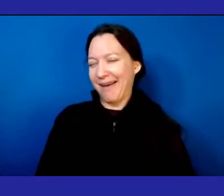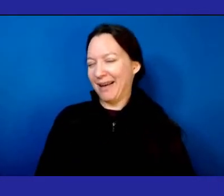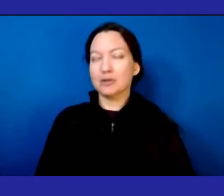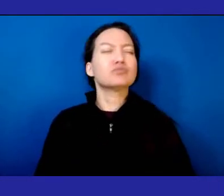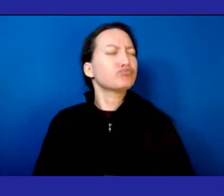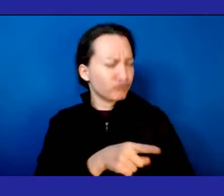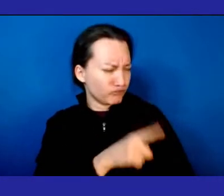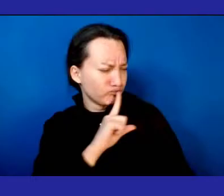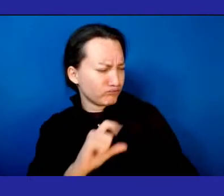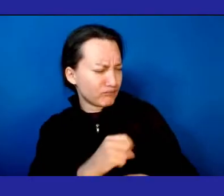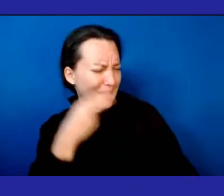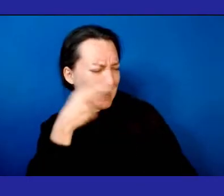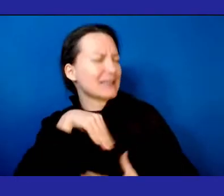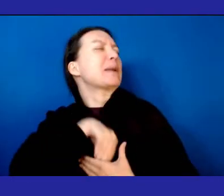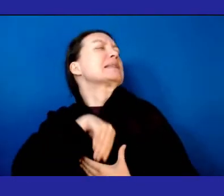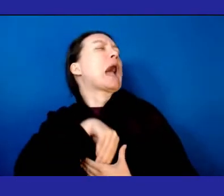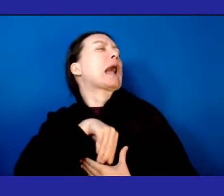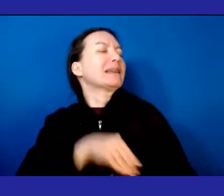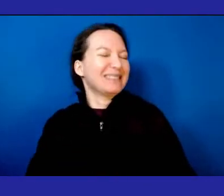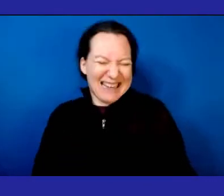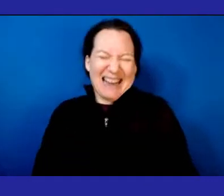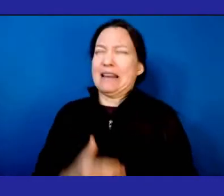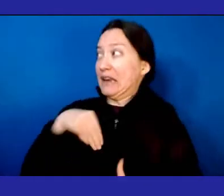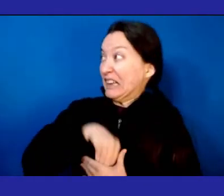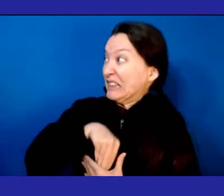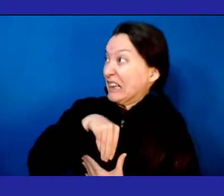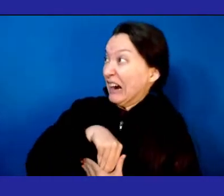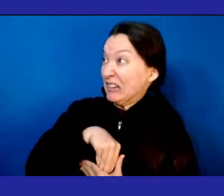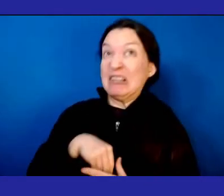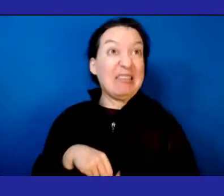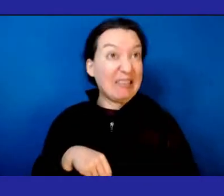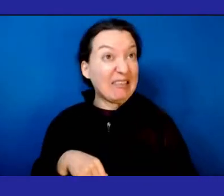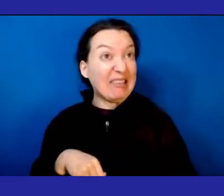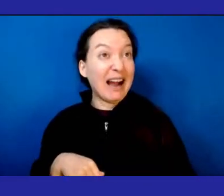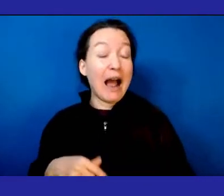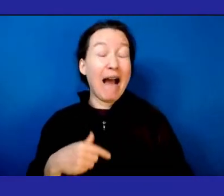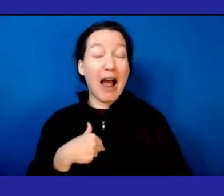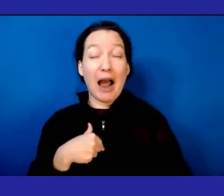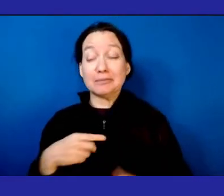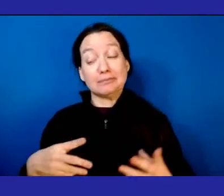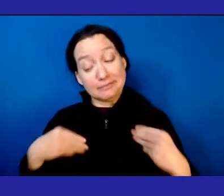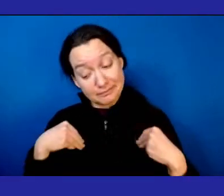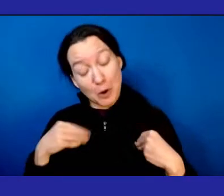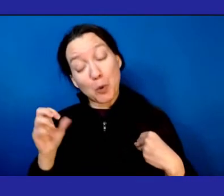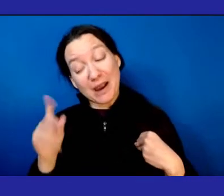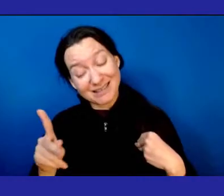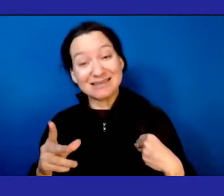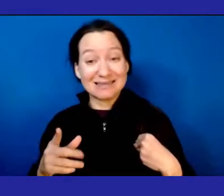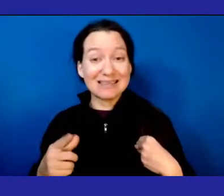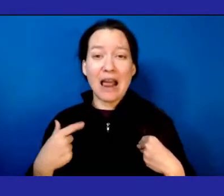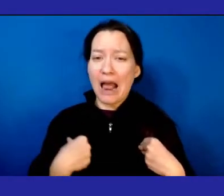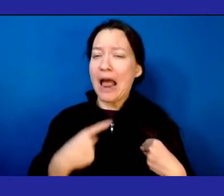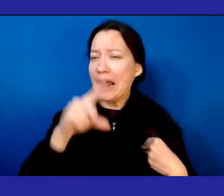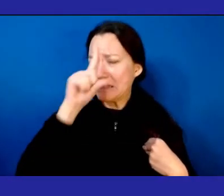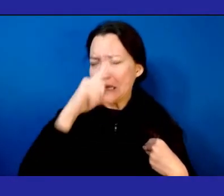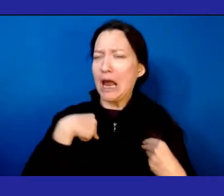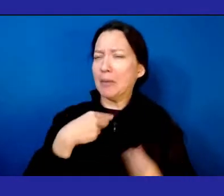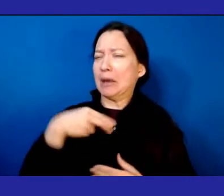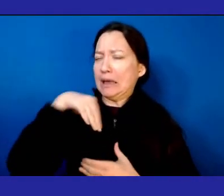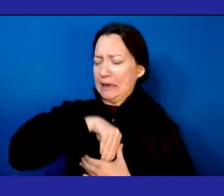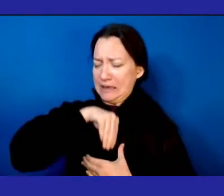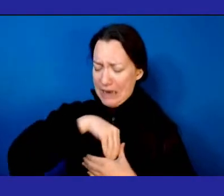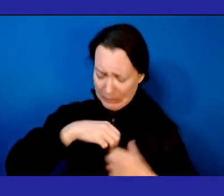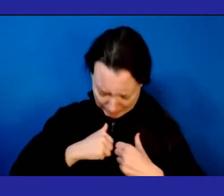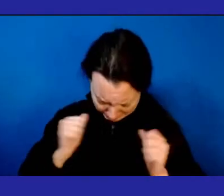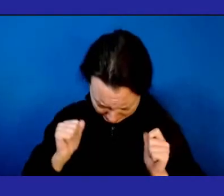handsome inside. Inside. I accept that. I think I'm very handsome That's inside. right,